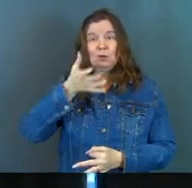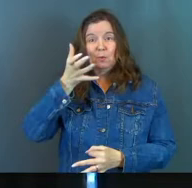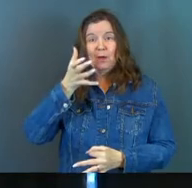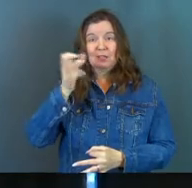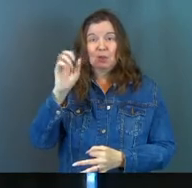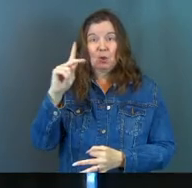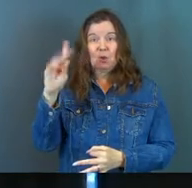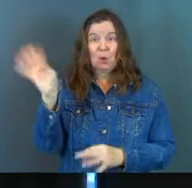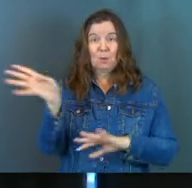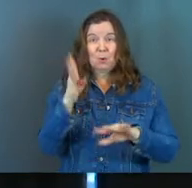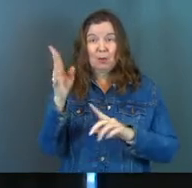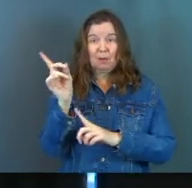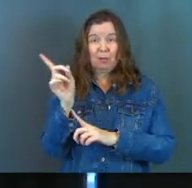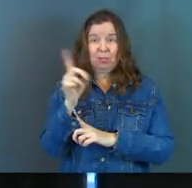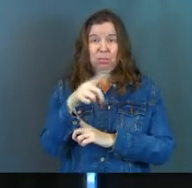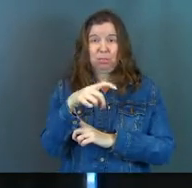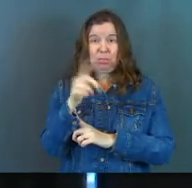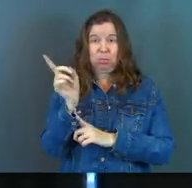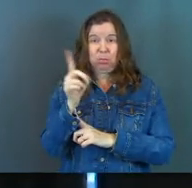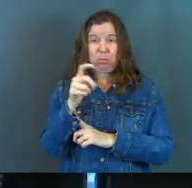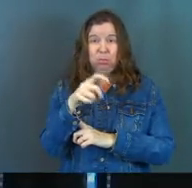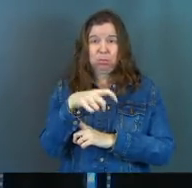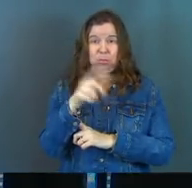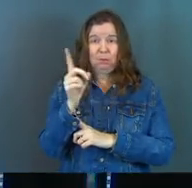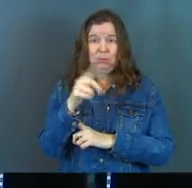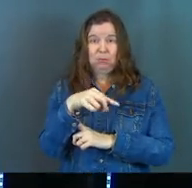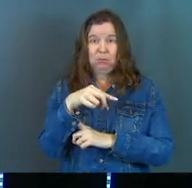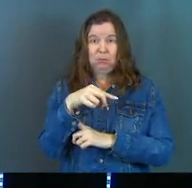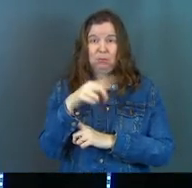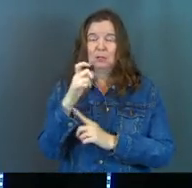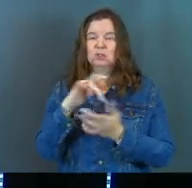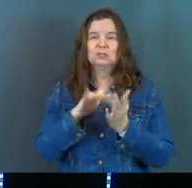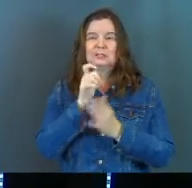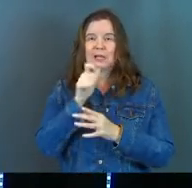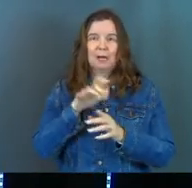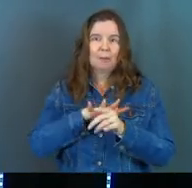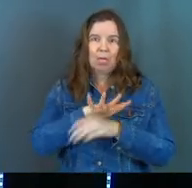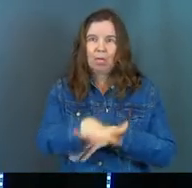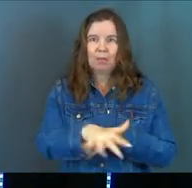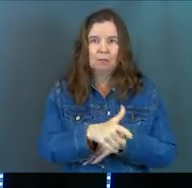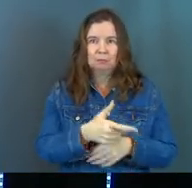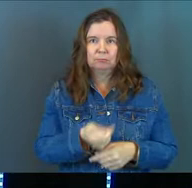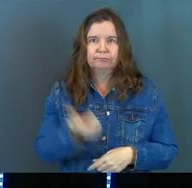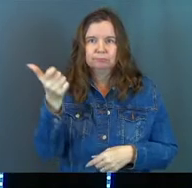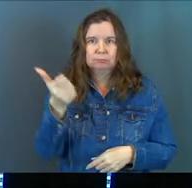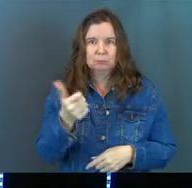the Oklahoma wind and you've already bent over, Jesus isn't going to come and mow you down.